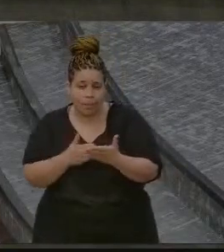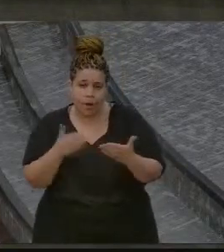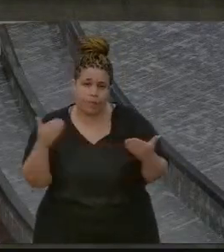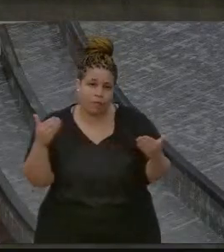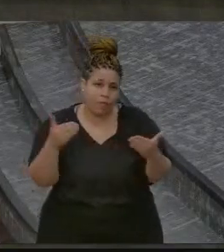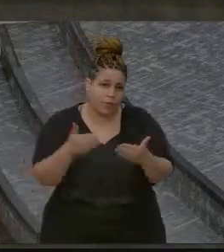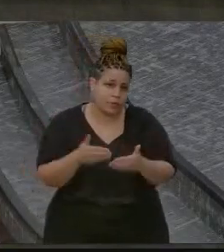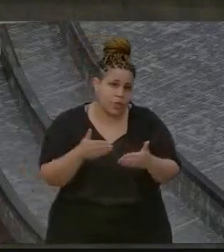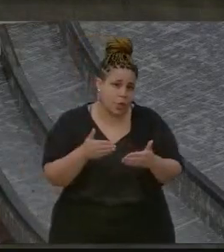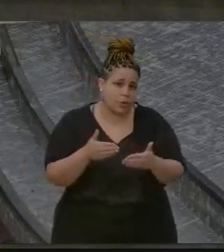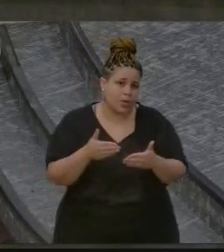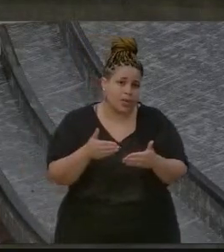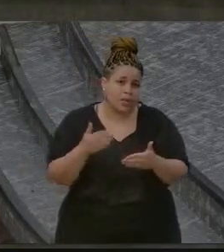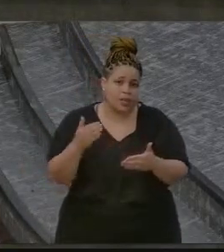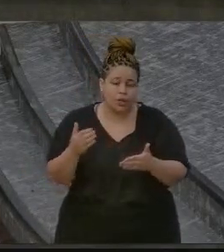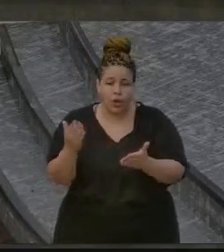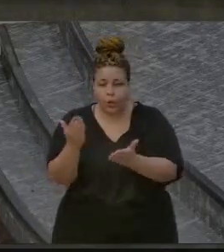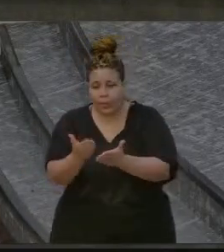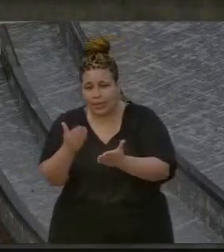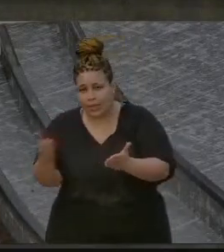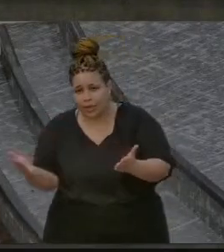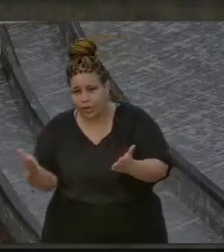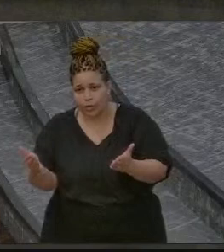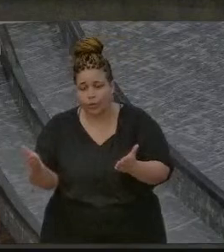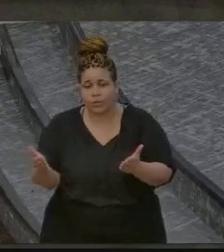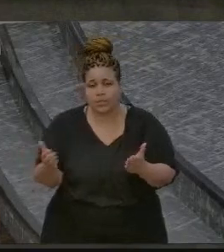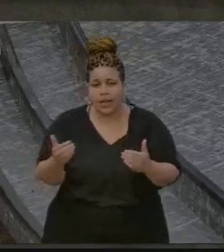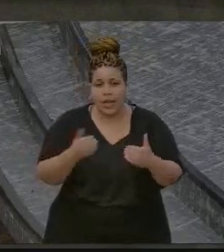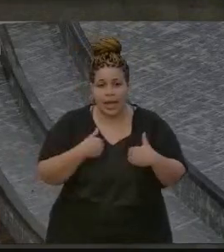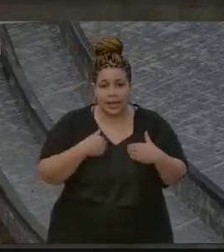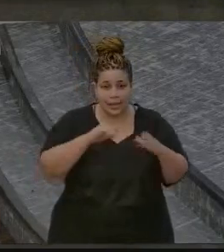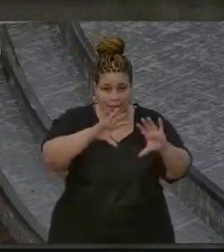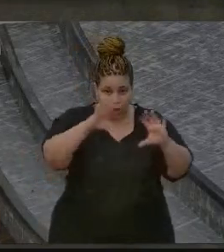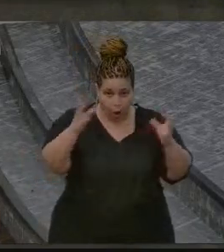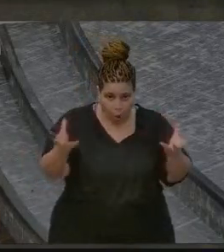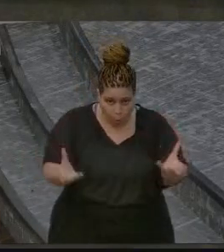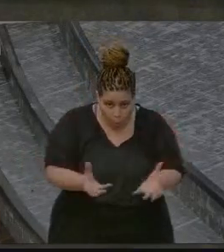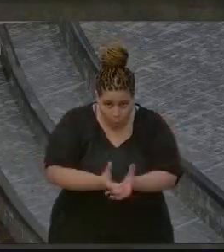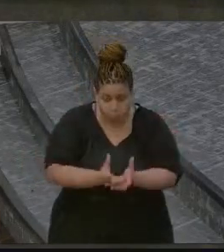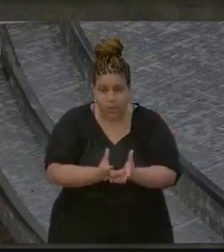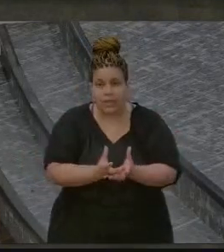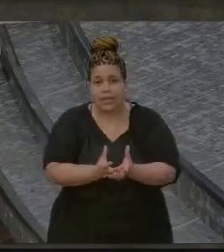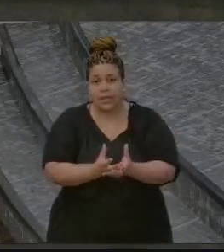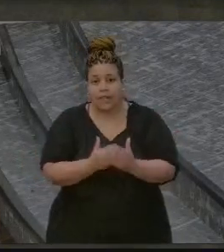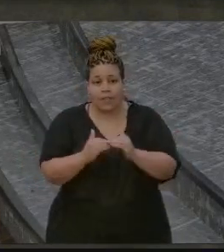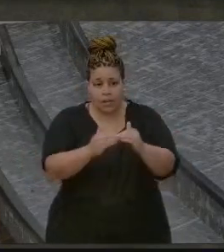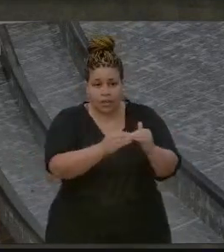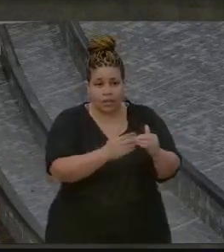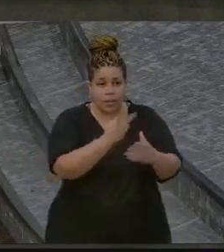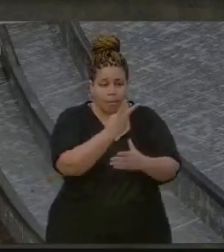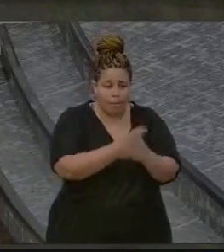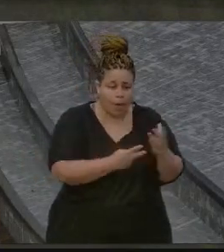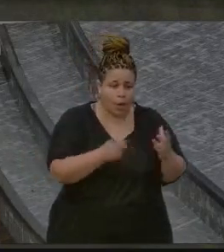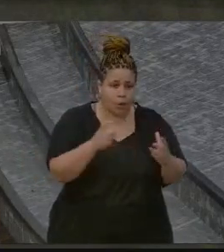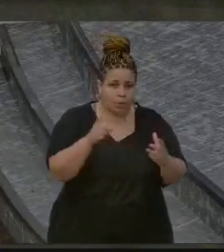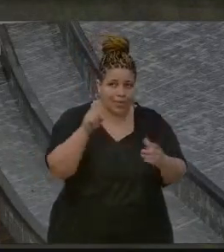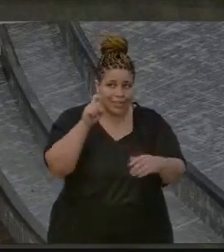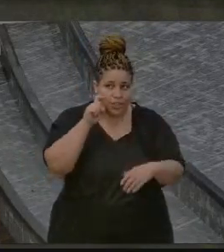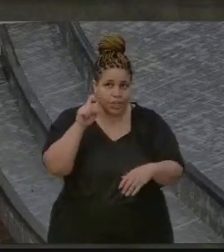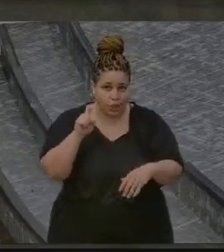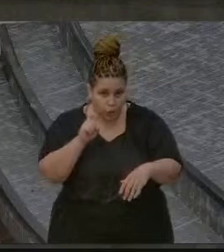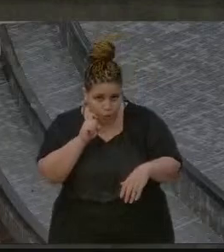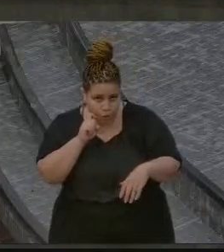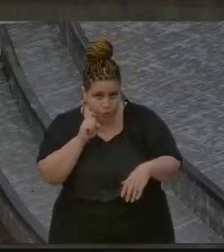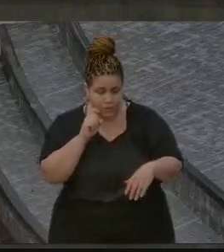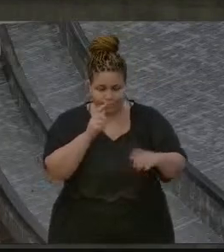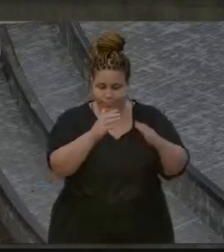not supplemental materials, singly or taken as a whole, fairly depict the contribution of both genders, various races, ethnic groups,